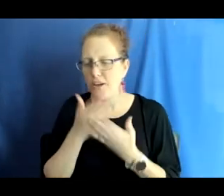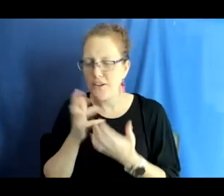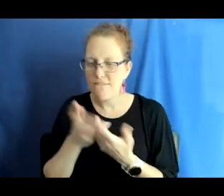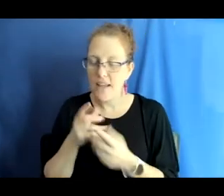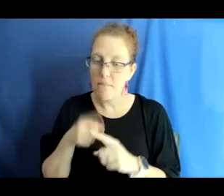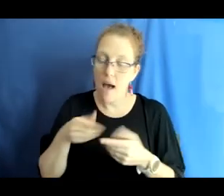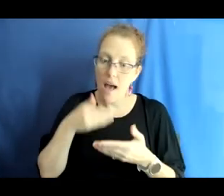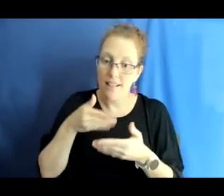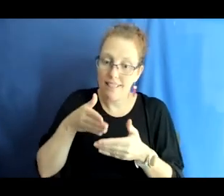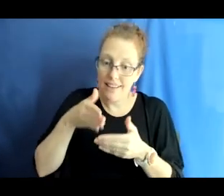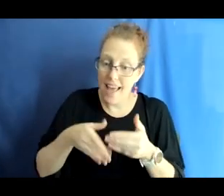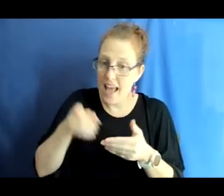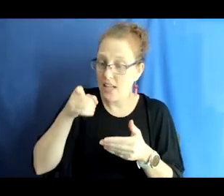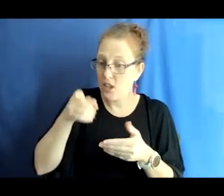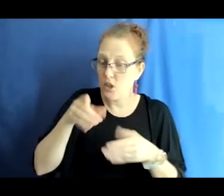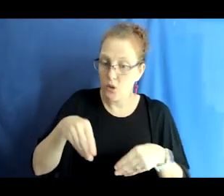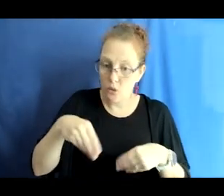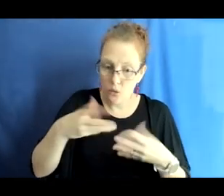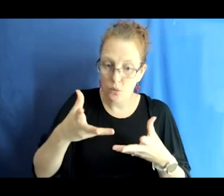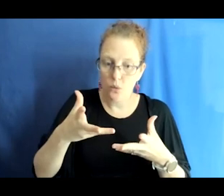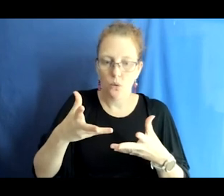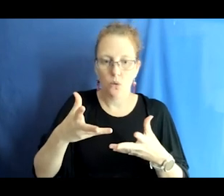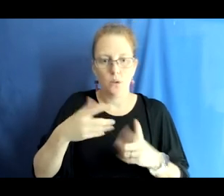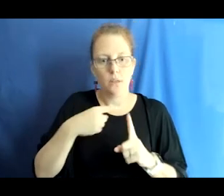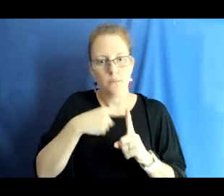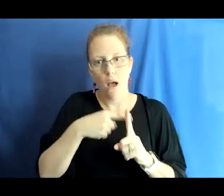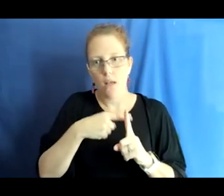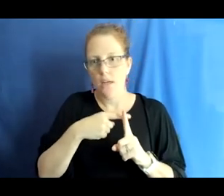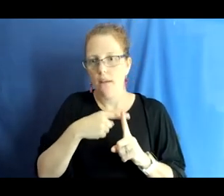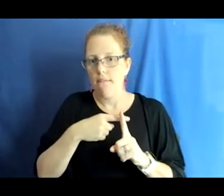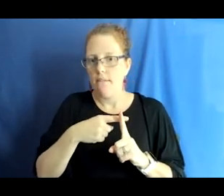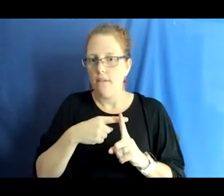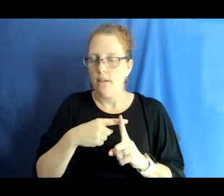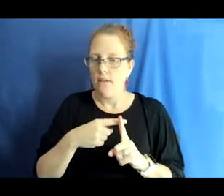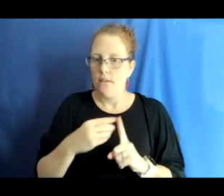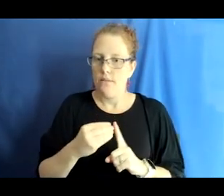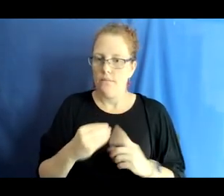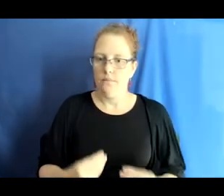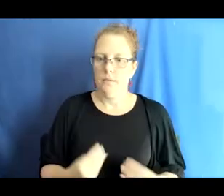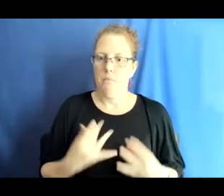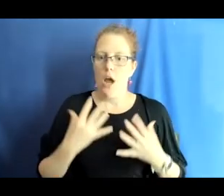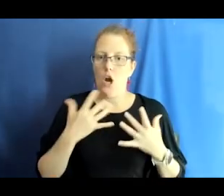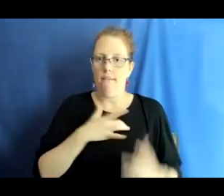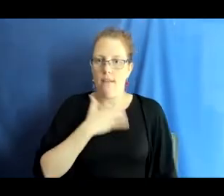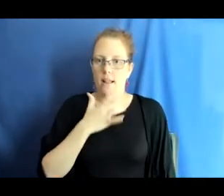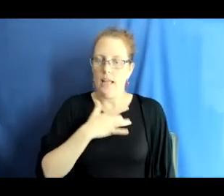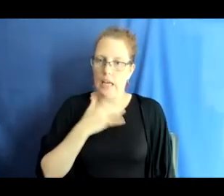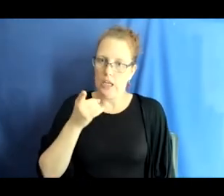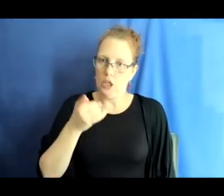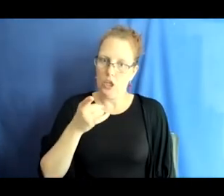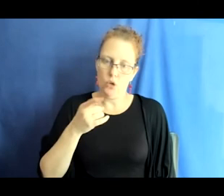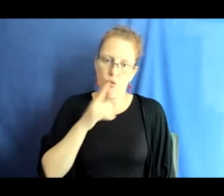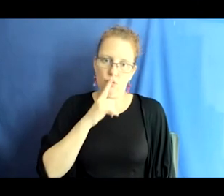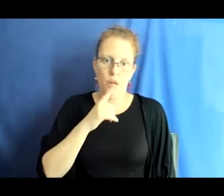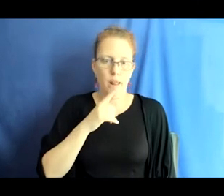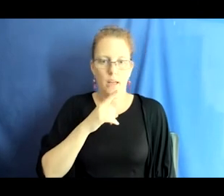gave the audience such an uplifting feeling, and by bearing your souls, both of